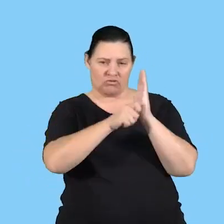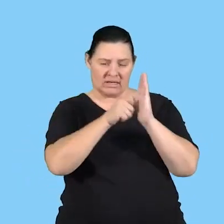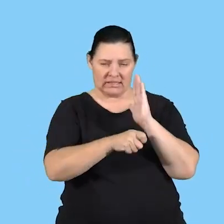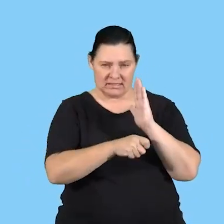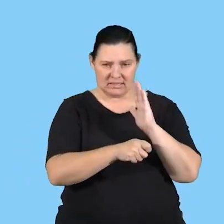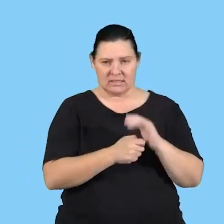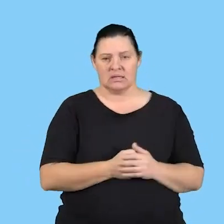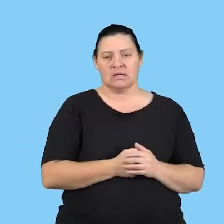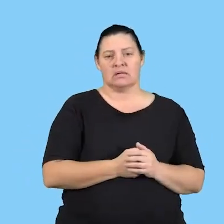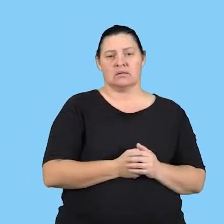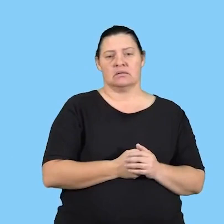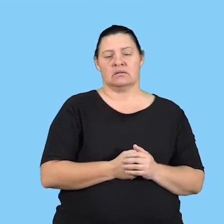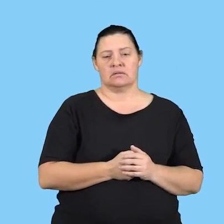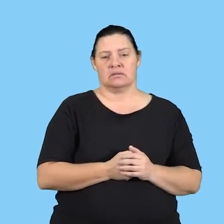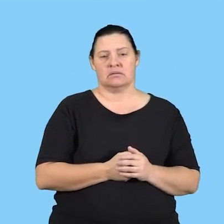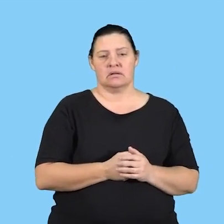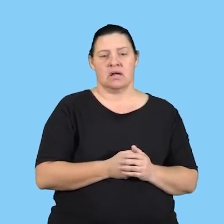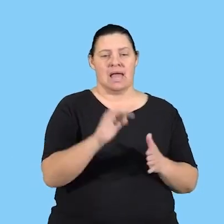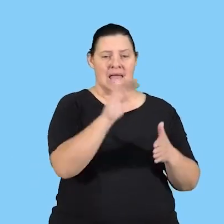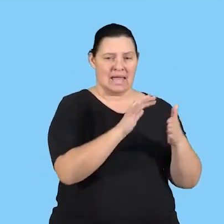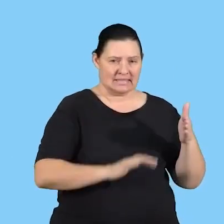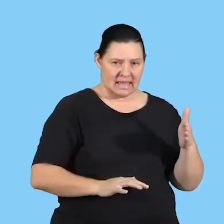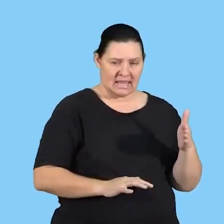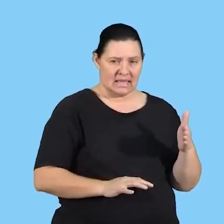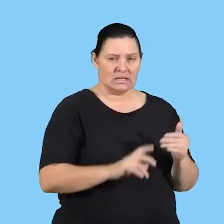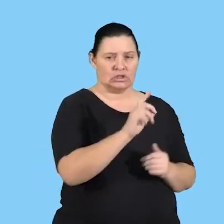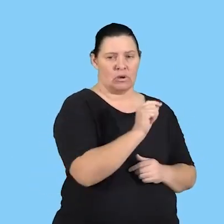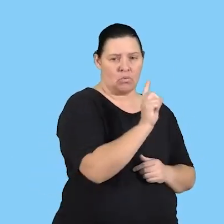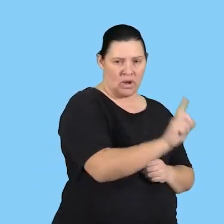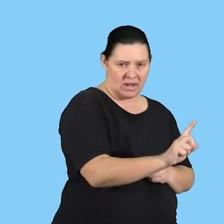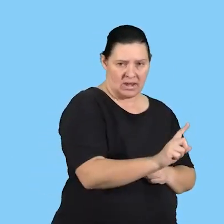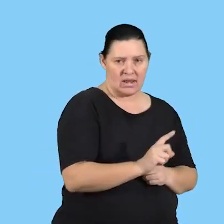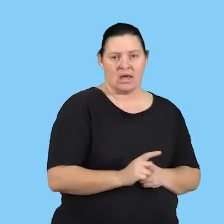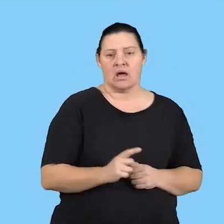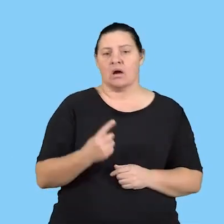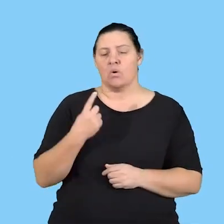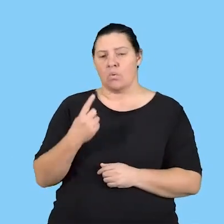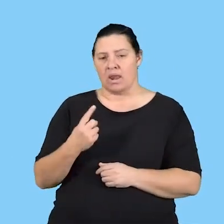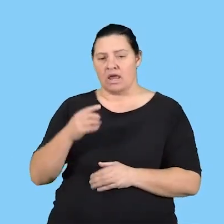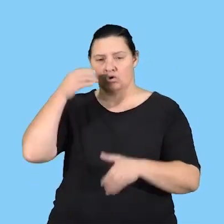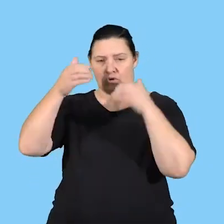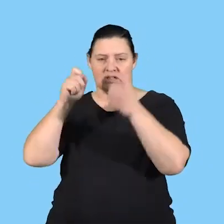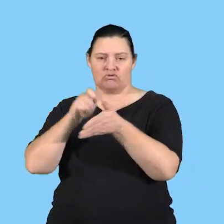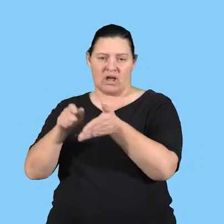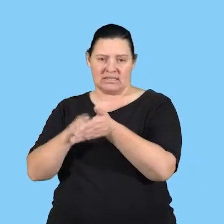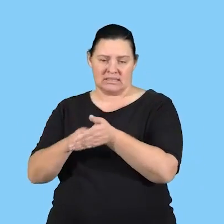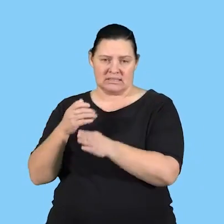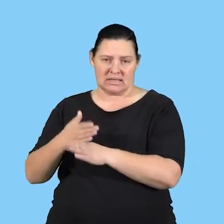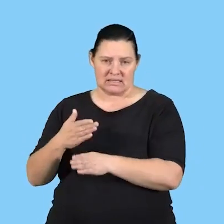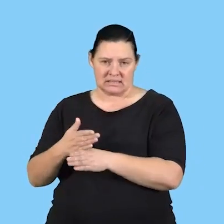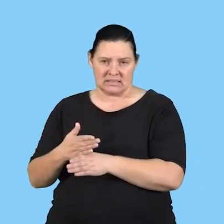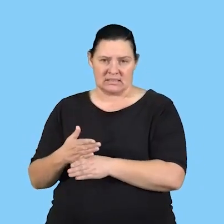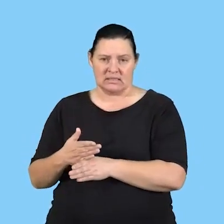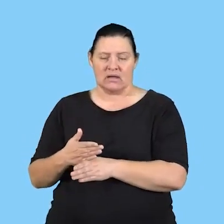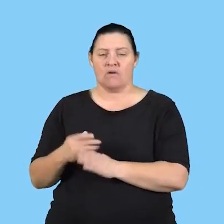writing tasks, 1 essay to be done in term 1 and 1 creative writing task